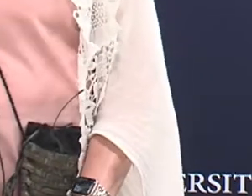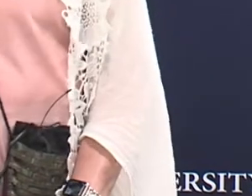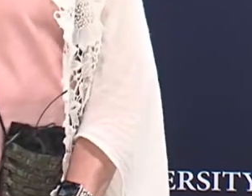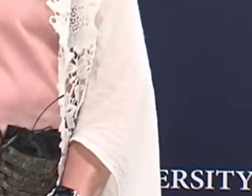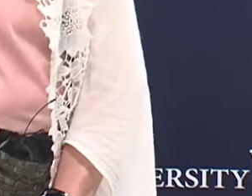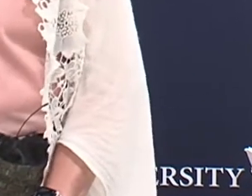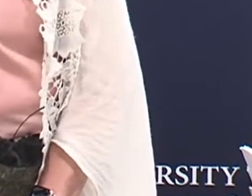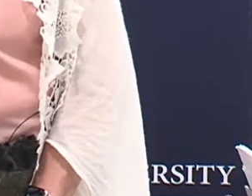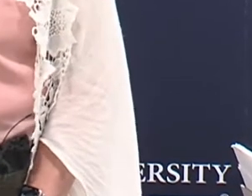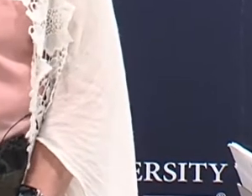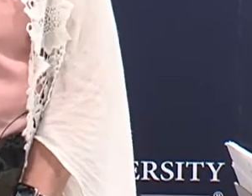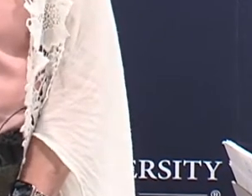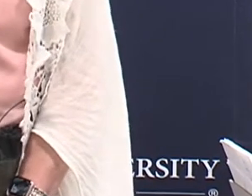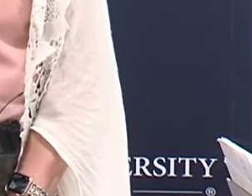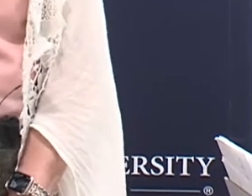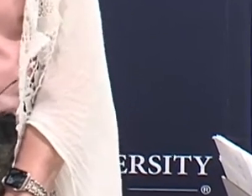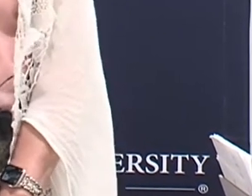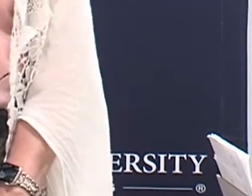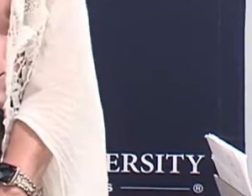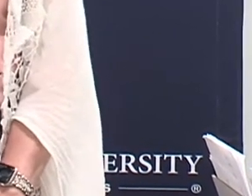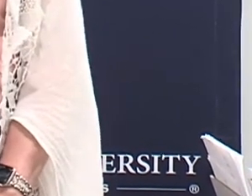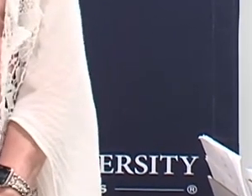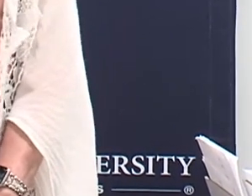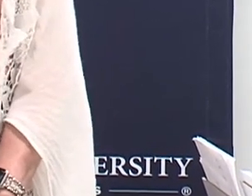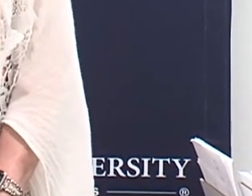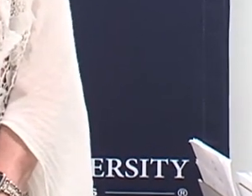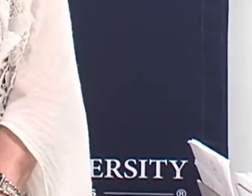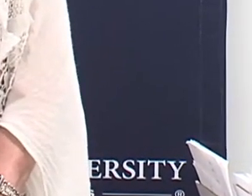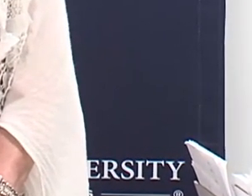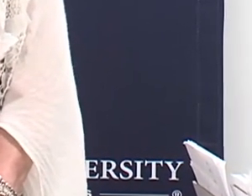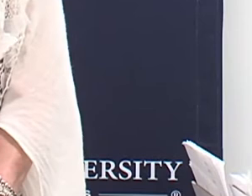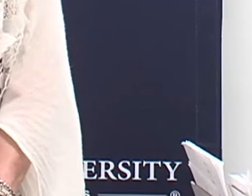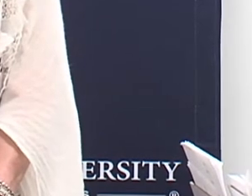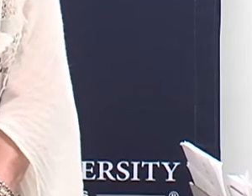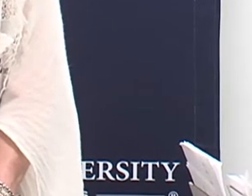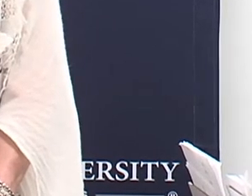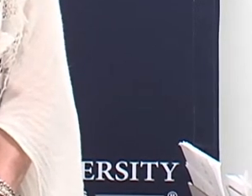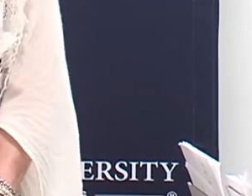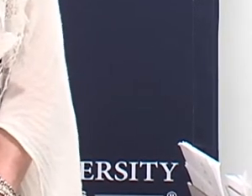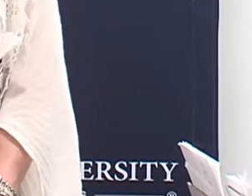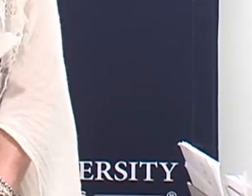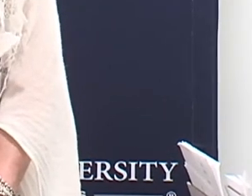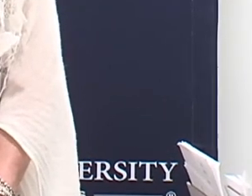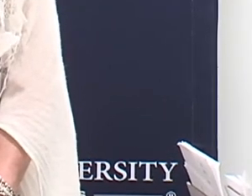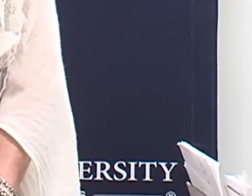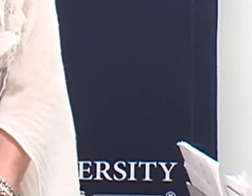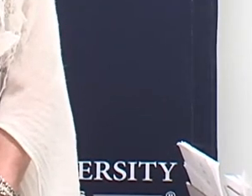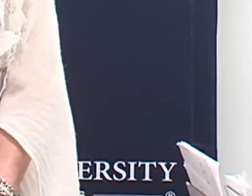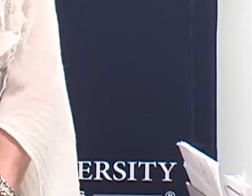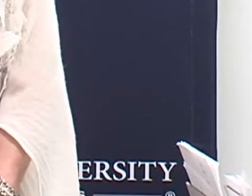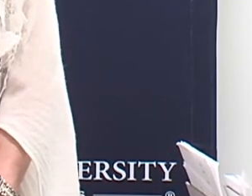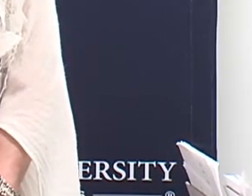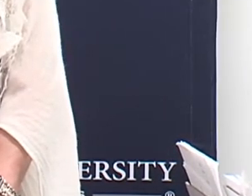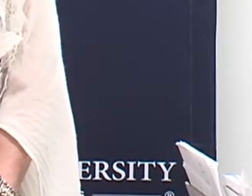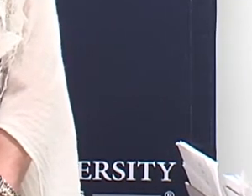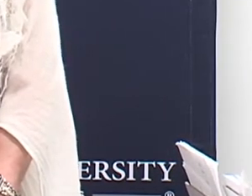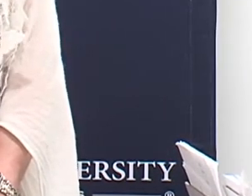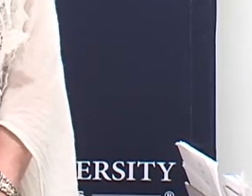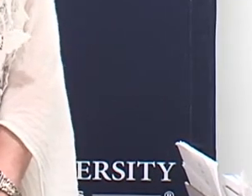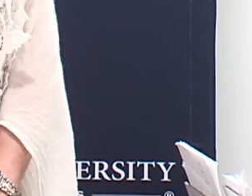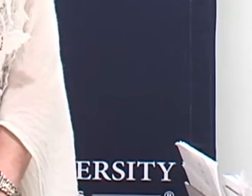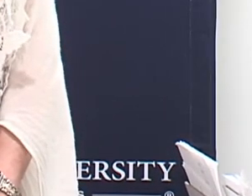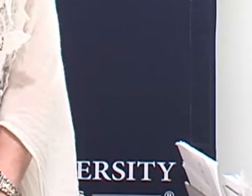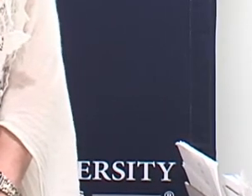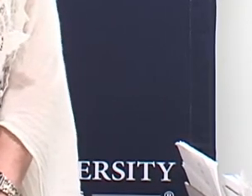I also want to thank each and every one of you for being here. Being a teacher myself for 43 years, I really don't